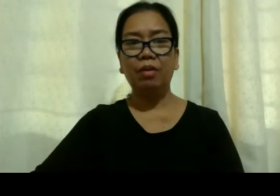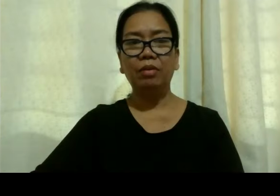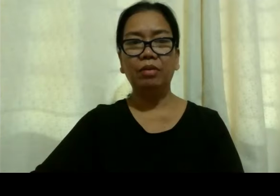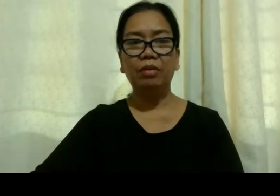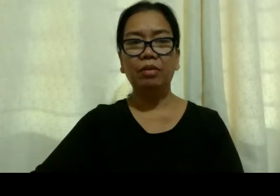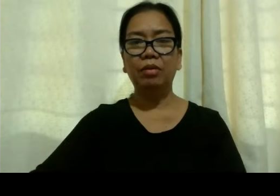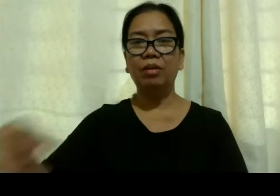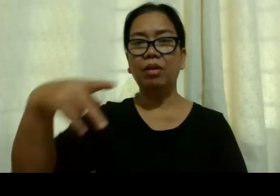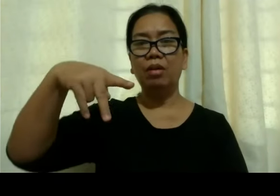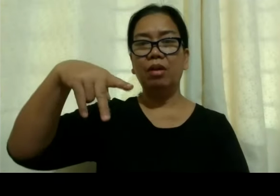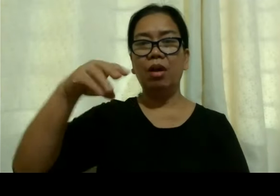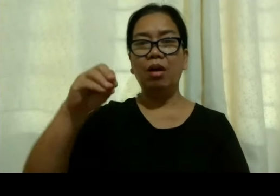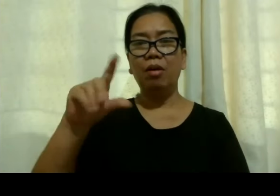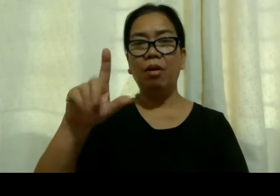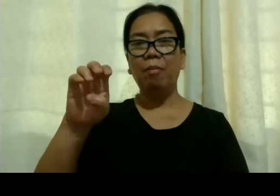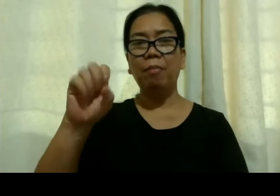Now,